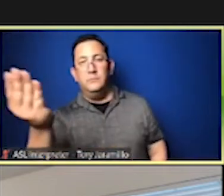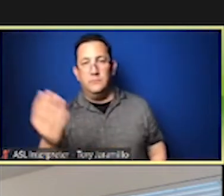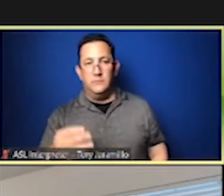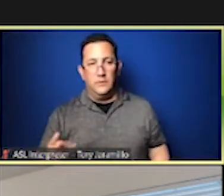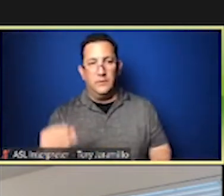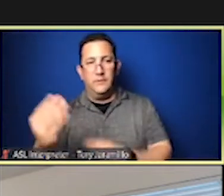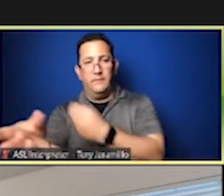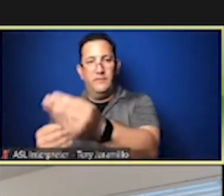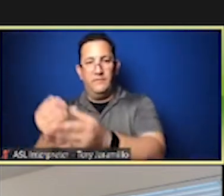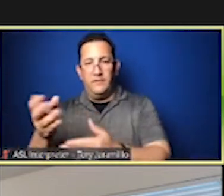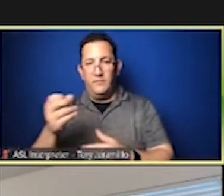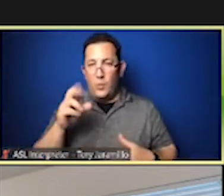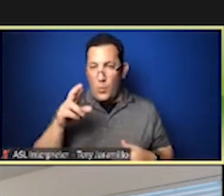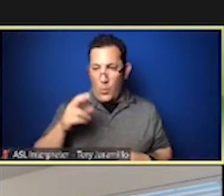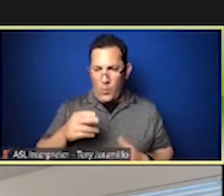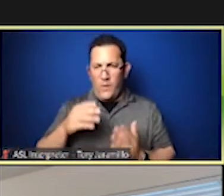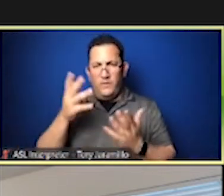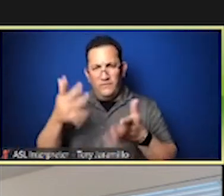assignments.